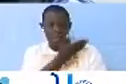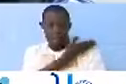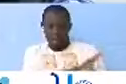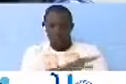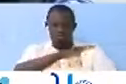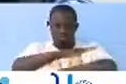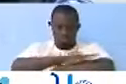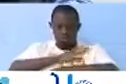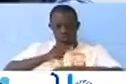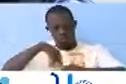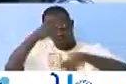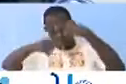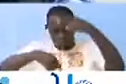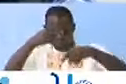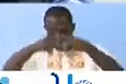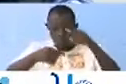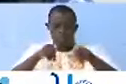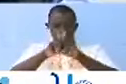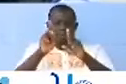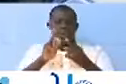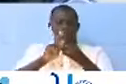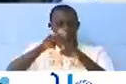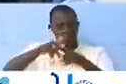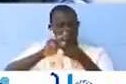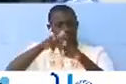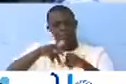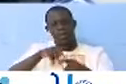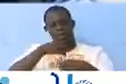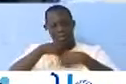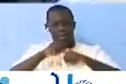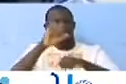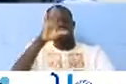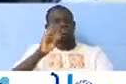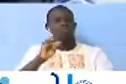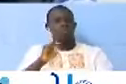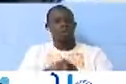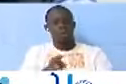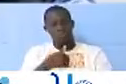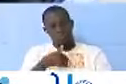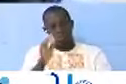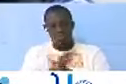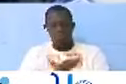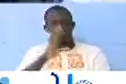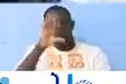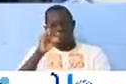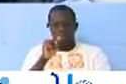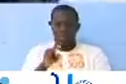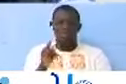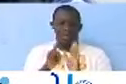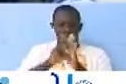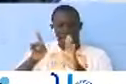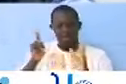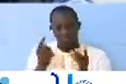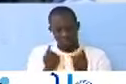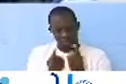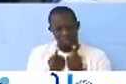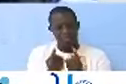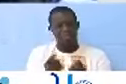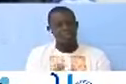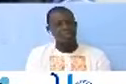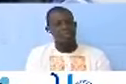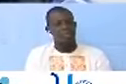continue with the mechanic trade. Mbolo kono. That's what I was doing for